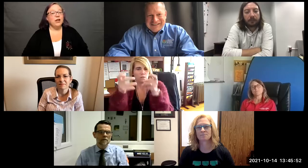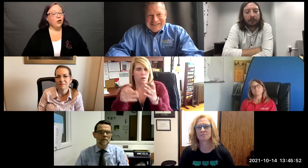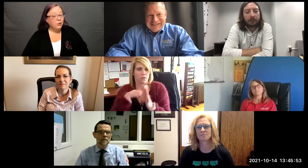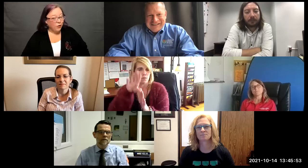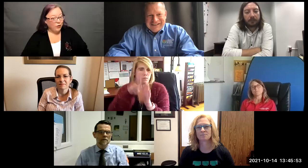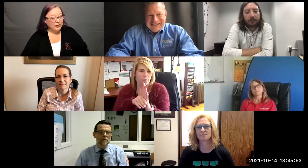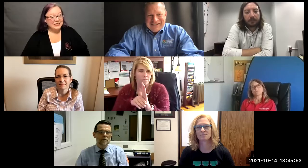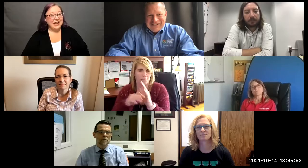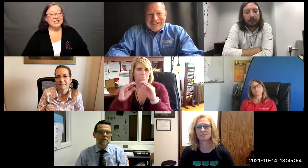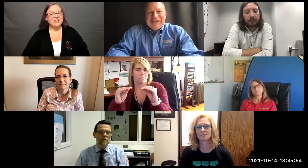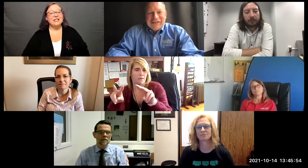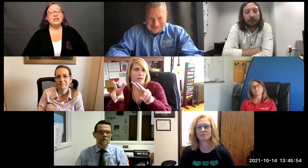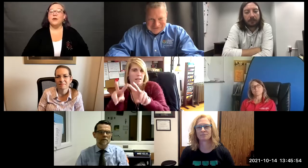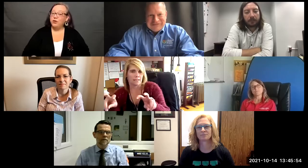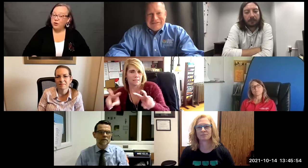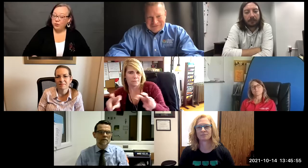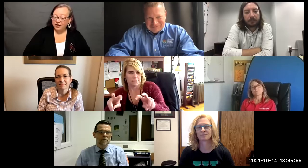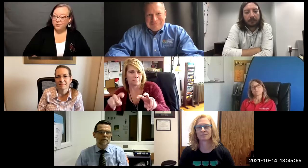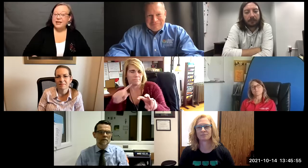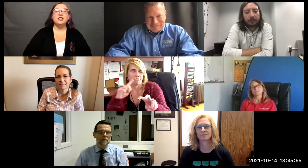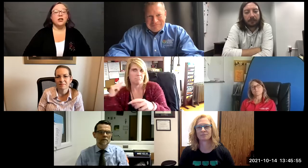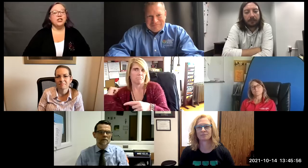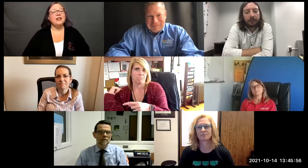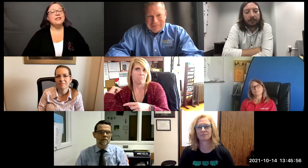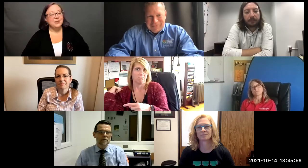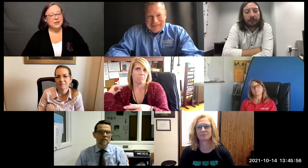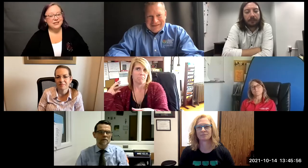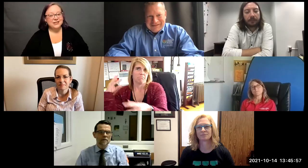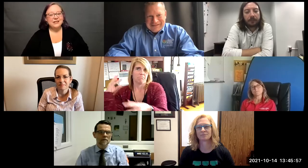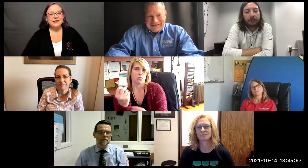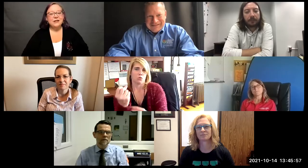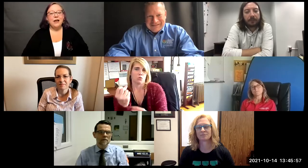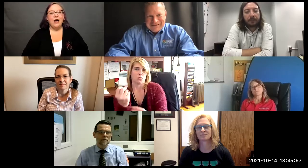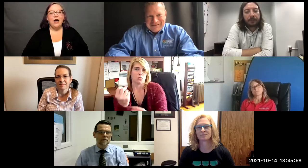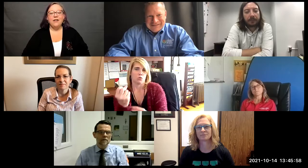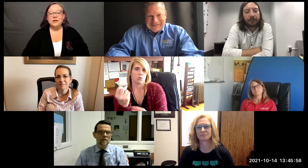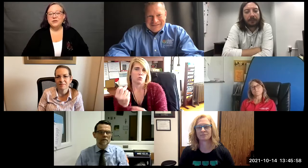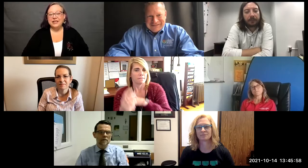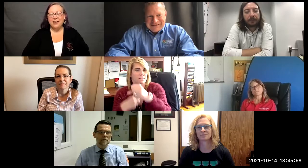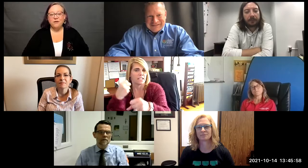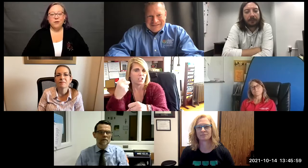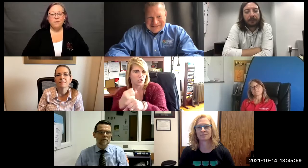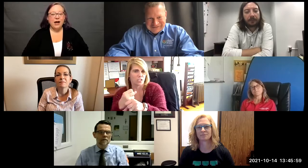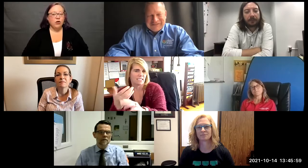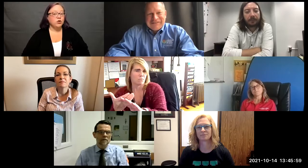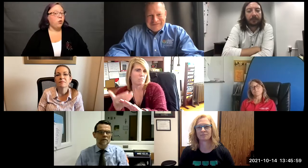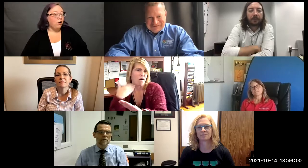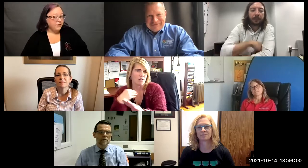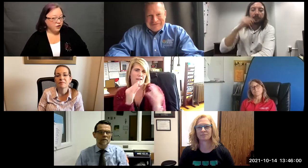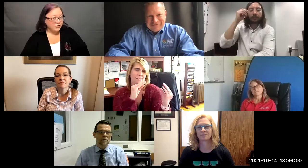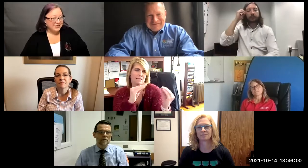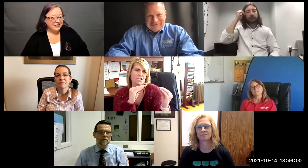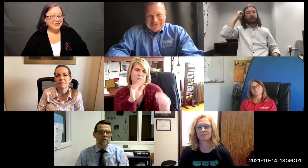And my current role is actually Director of Curriculum and Instruction Assessments. I've been doing that for about